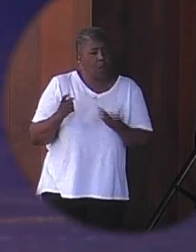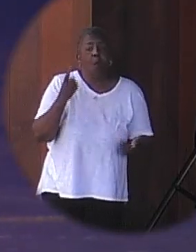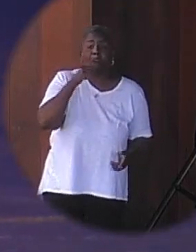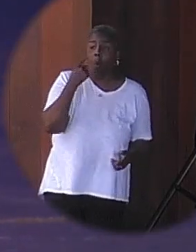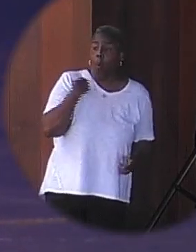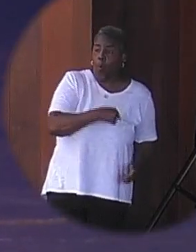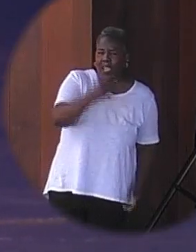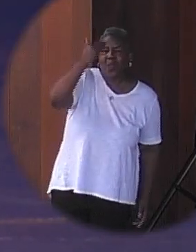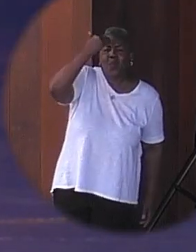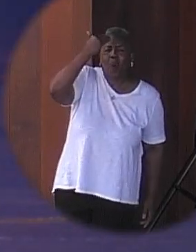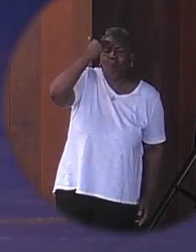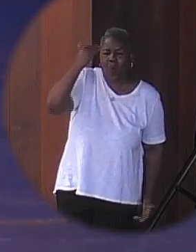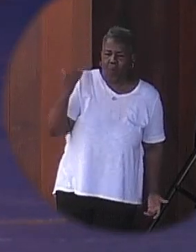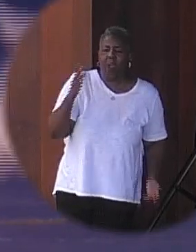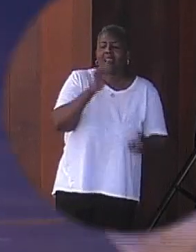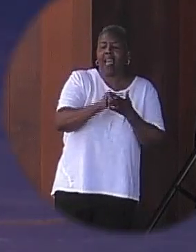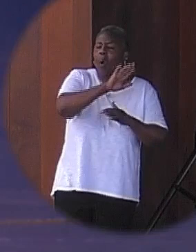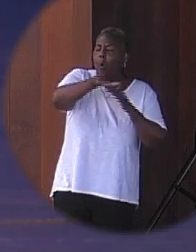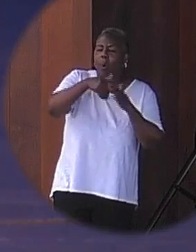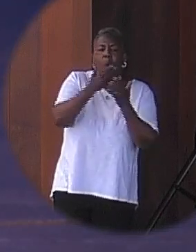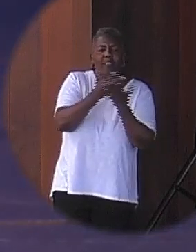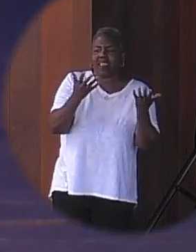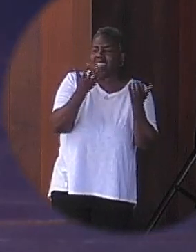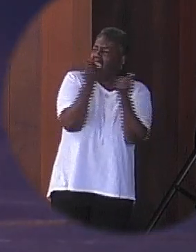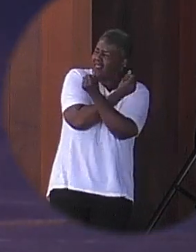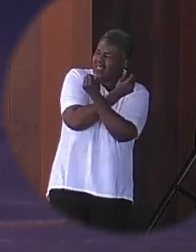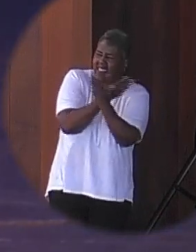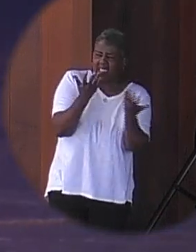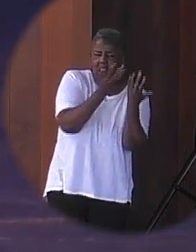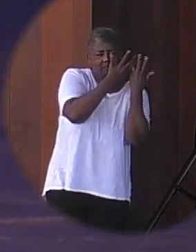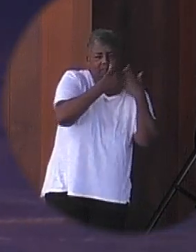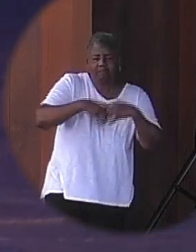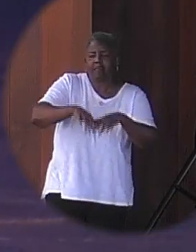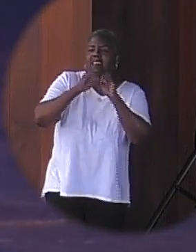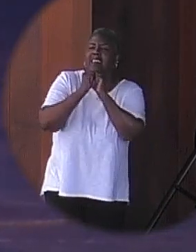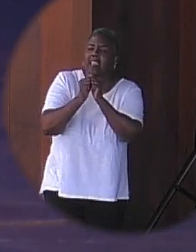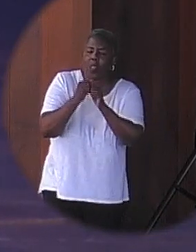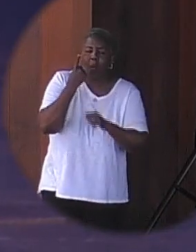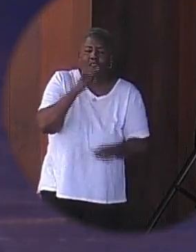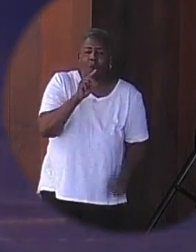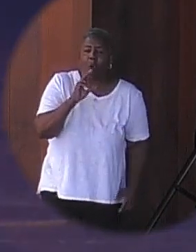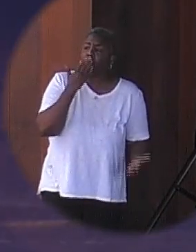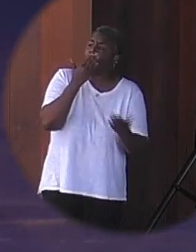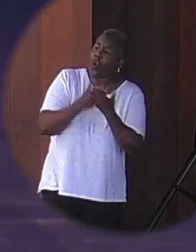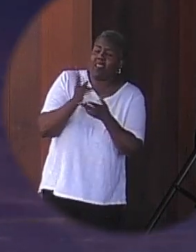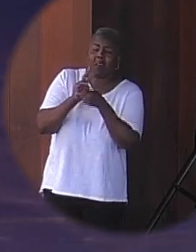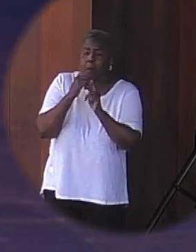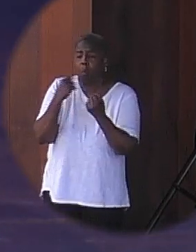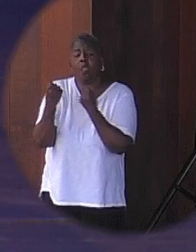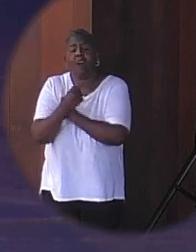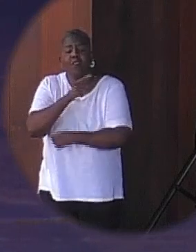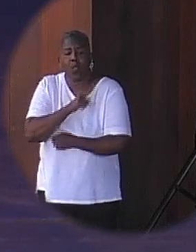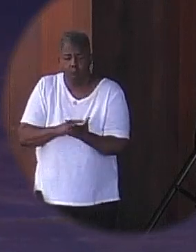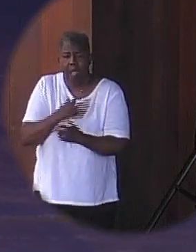"For we know that all things work together for the good of them that love